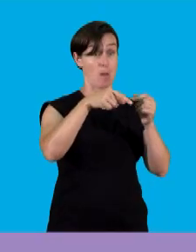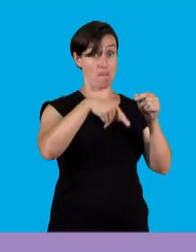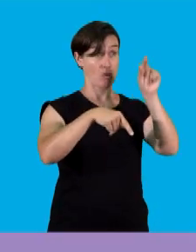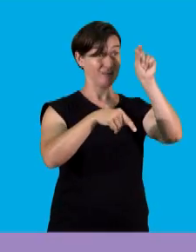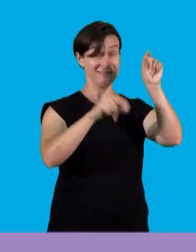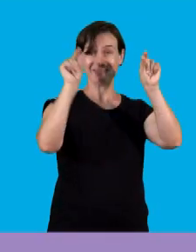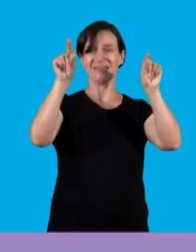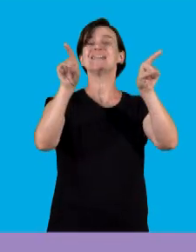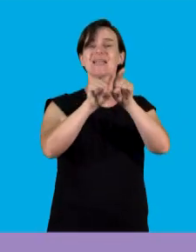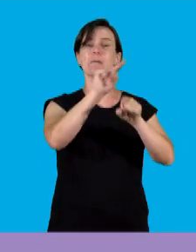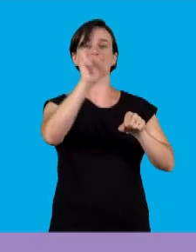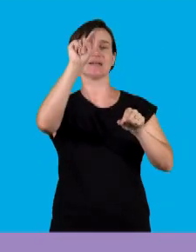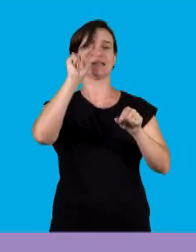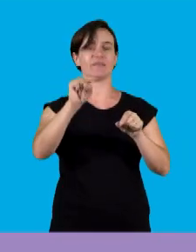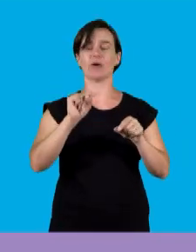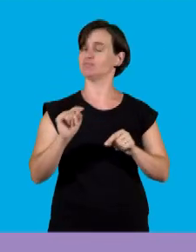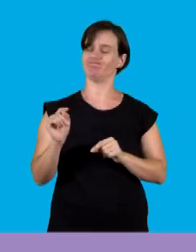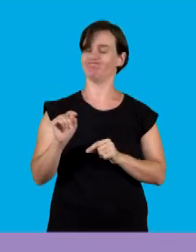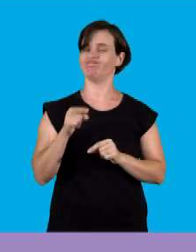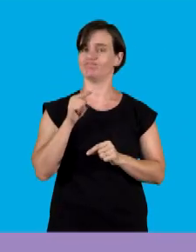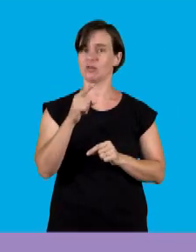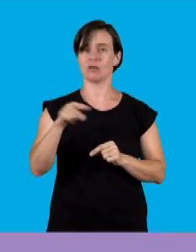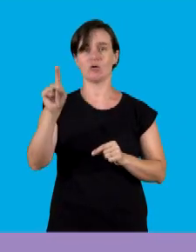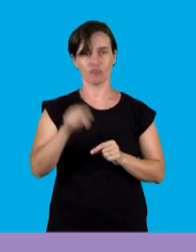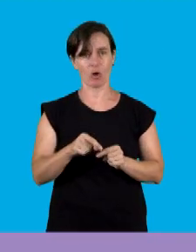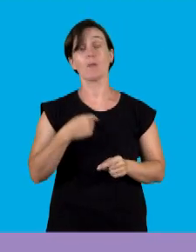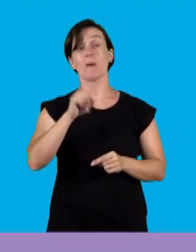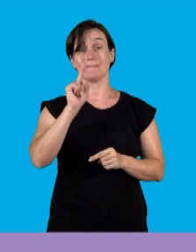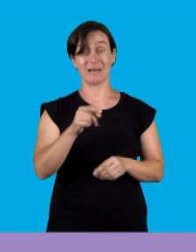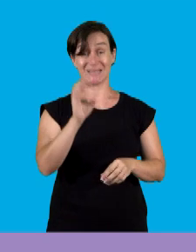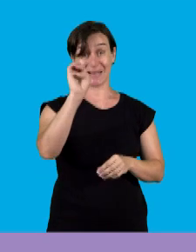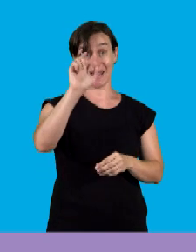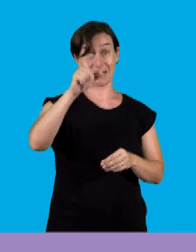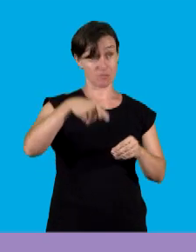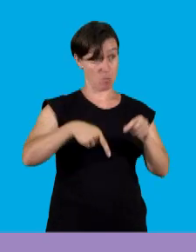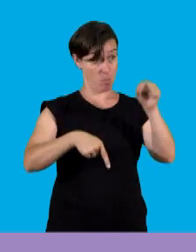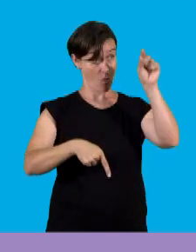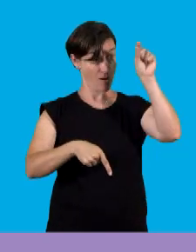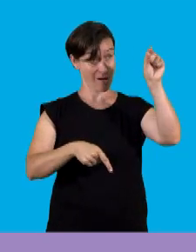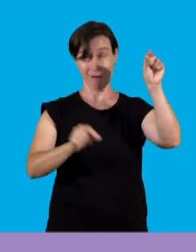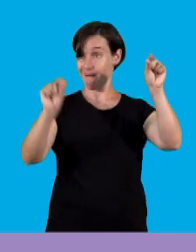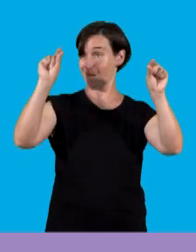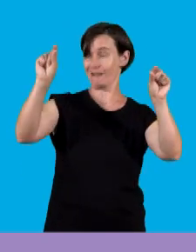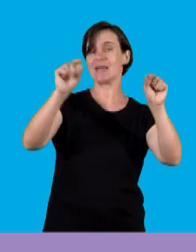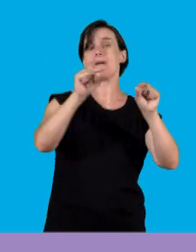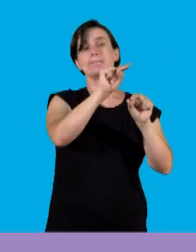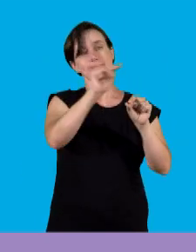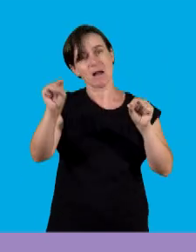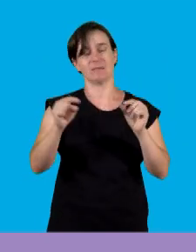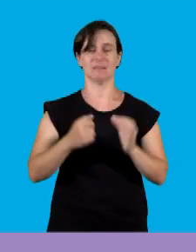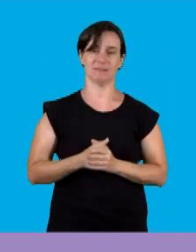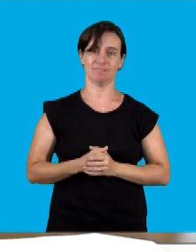that when we divide powers of the same base, we subtract the exponents, not divide